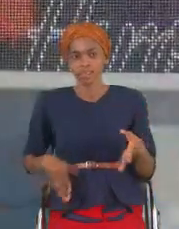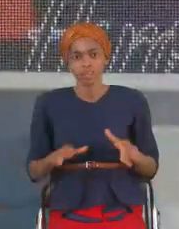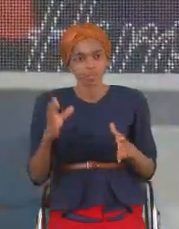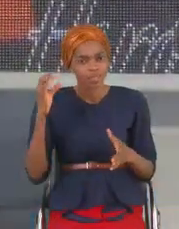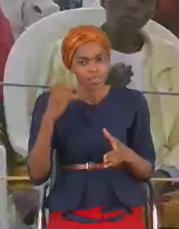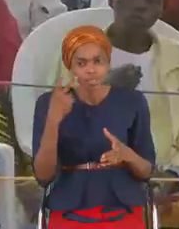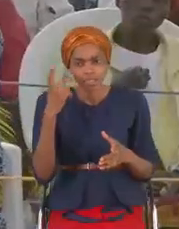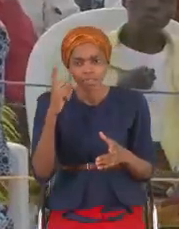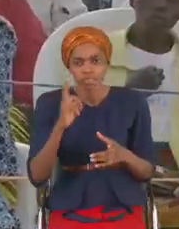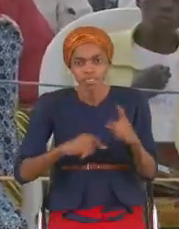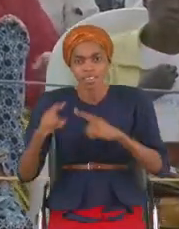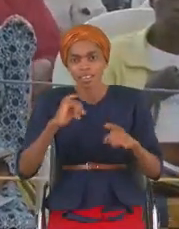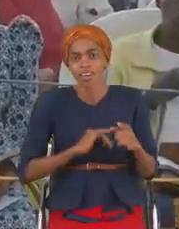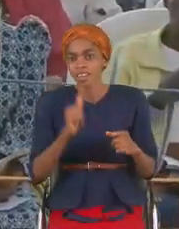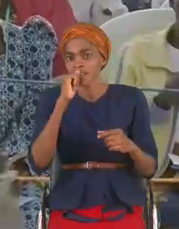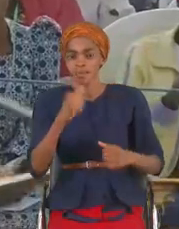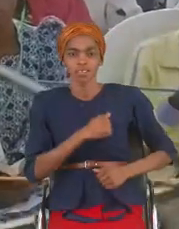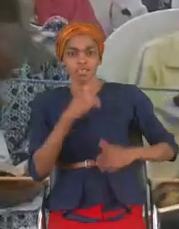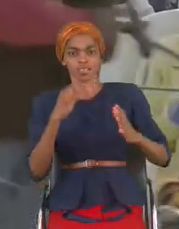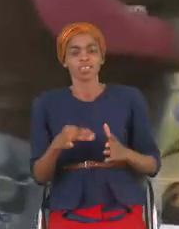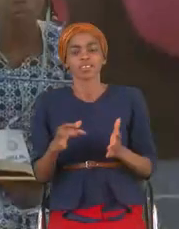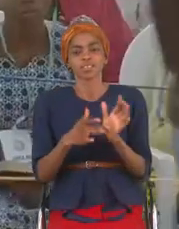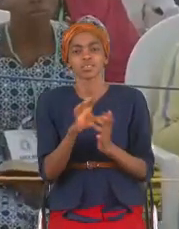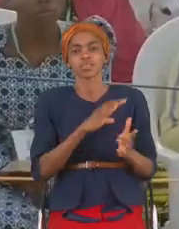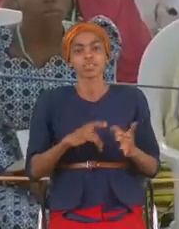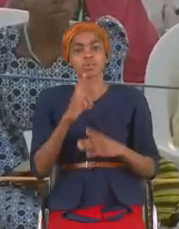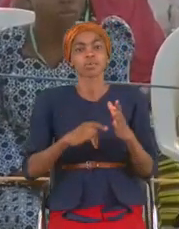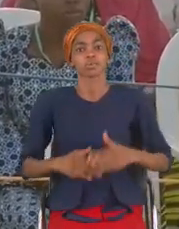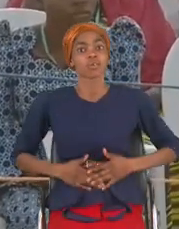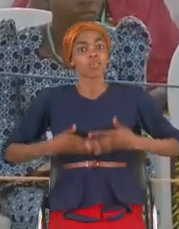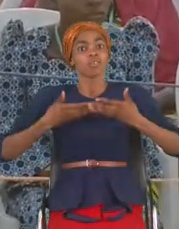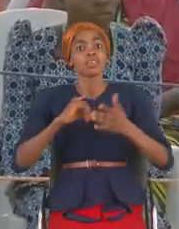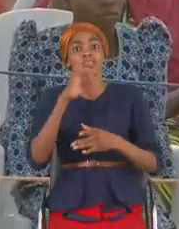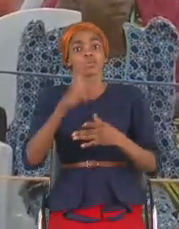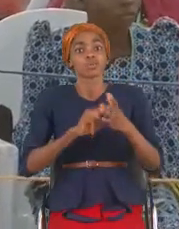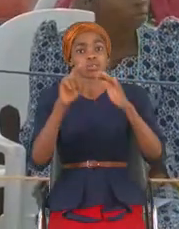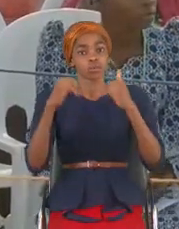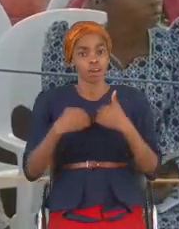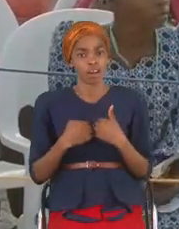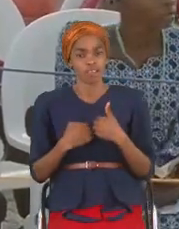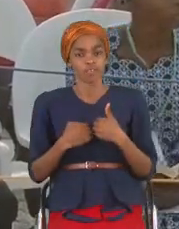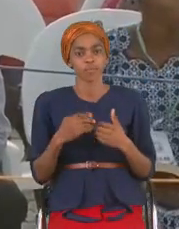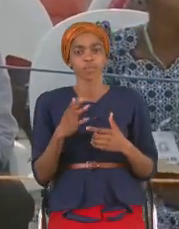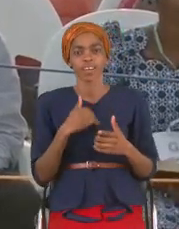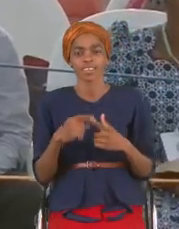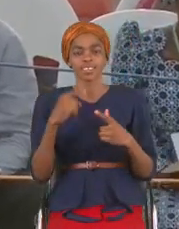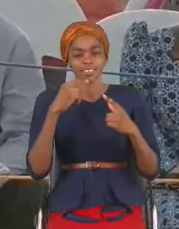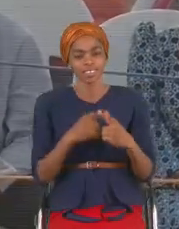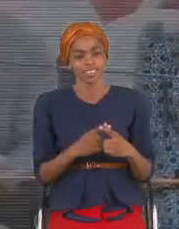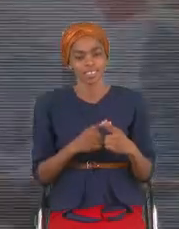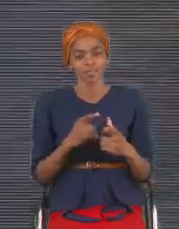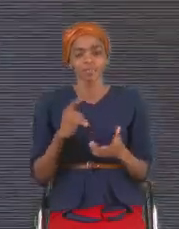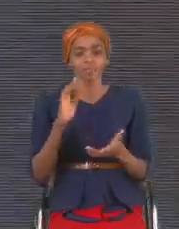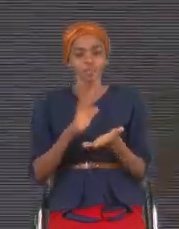you. What you confess is what you possess. And then he became